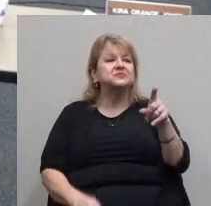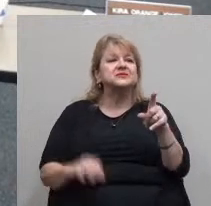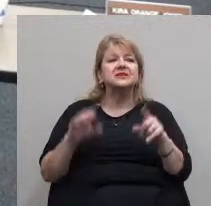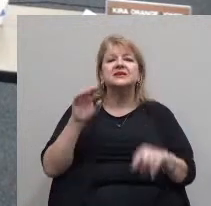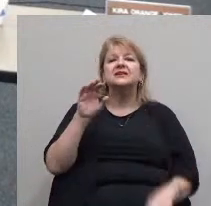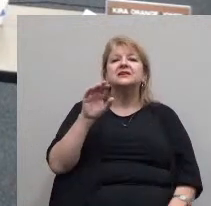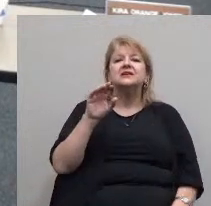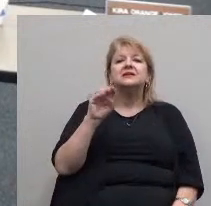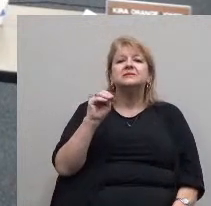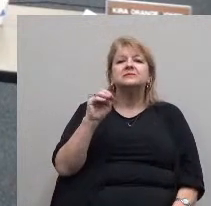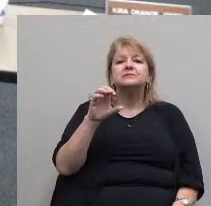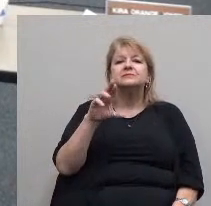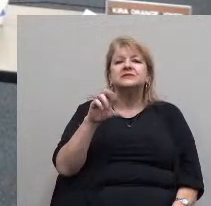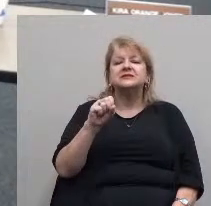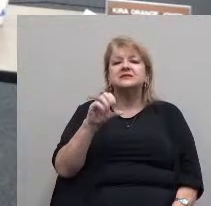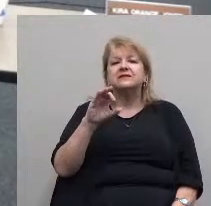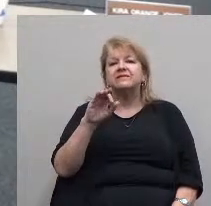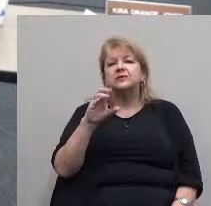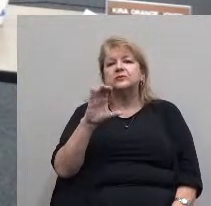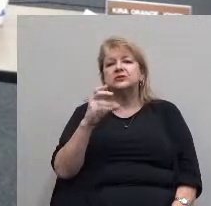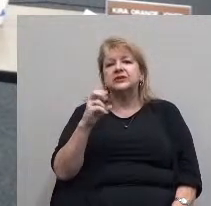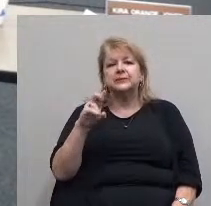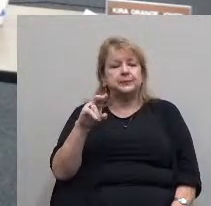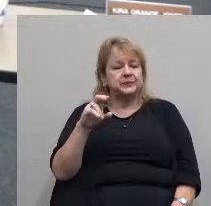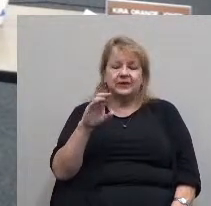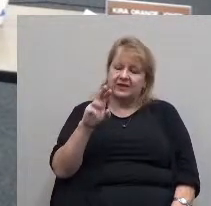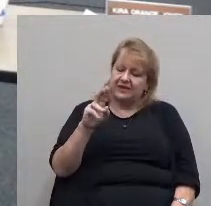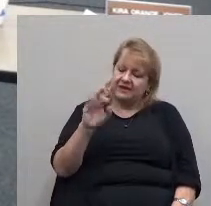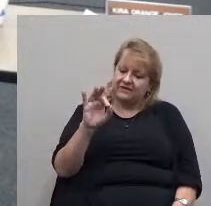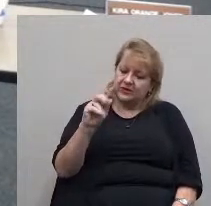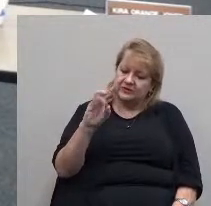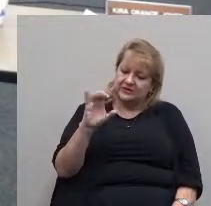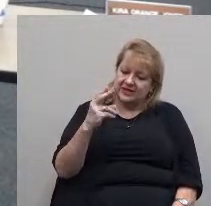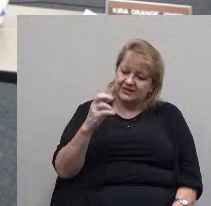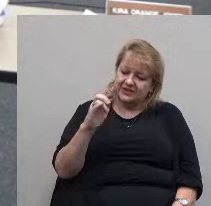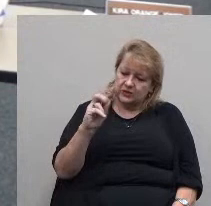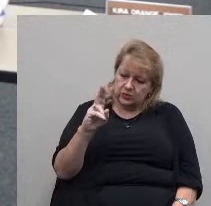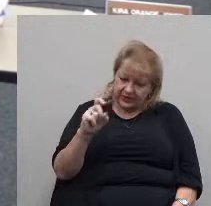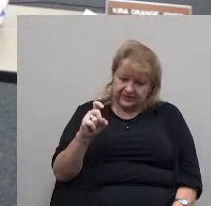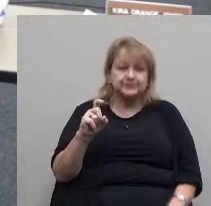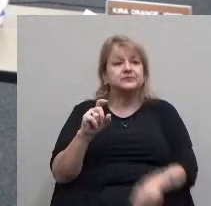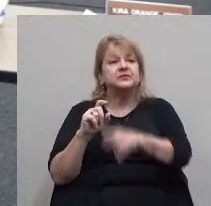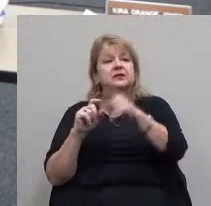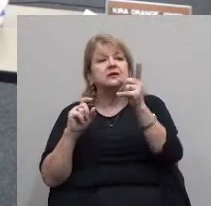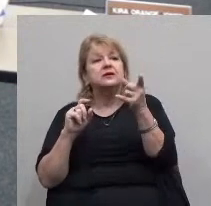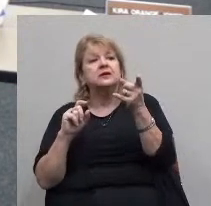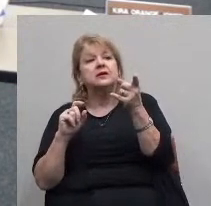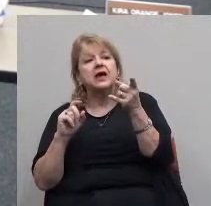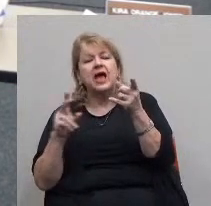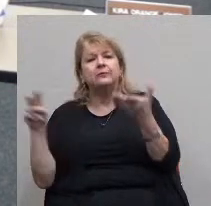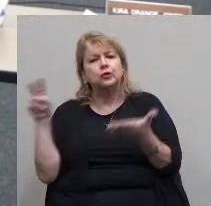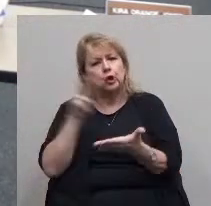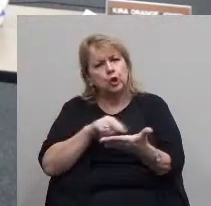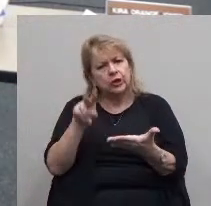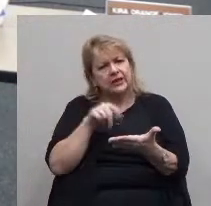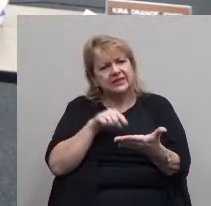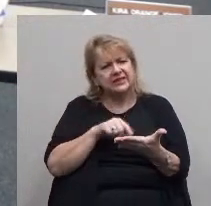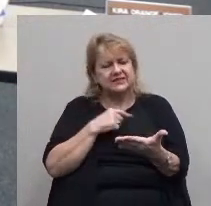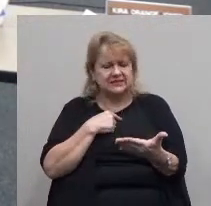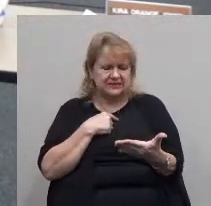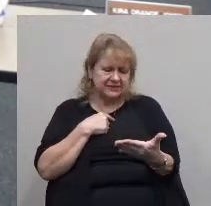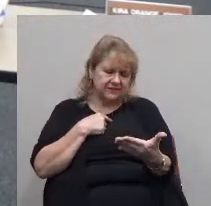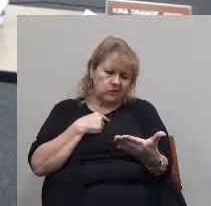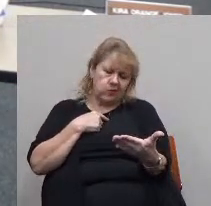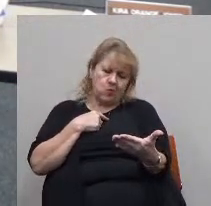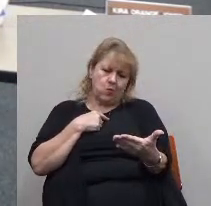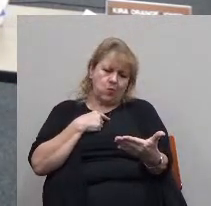same concerns that Jim seems to have with this as well. I'm looking at this, that, to me,